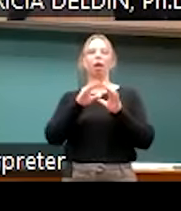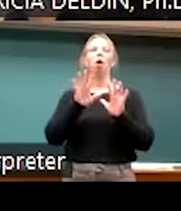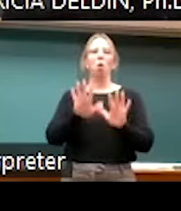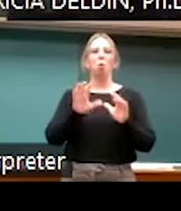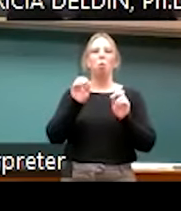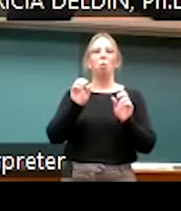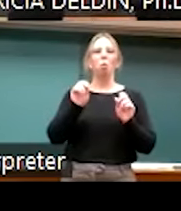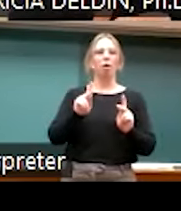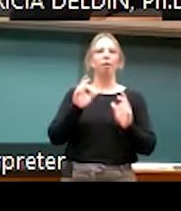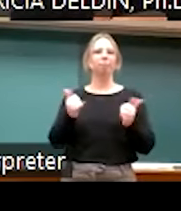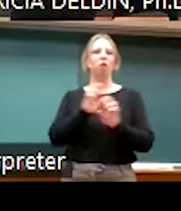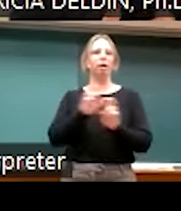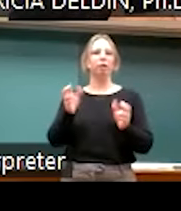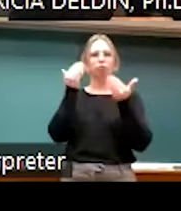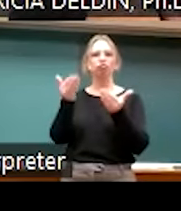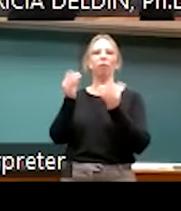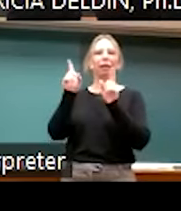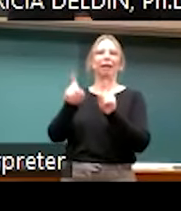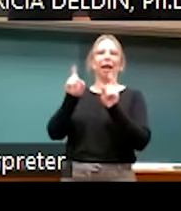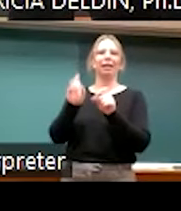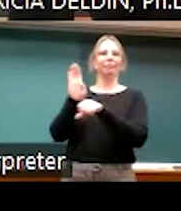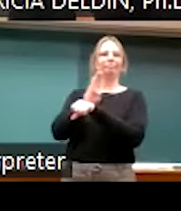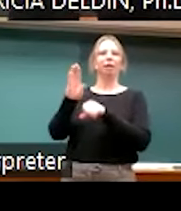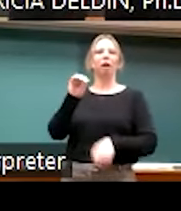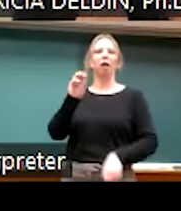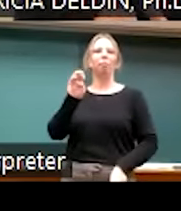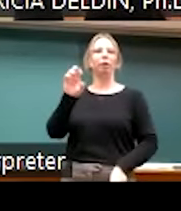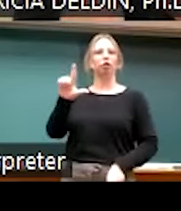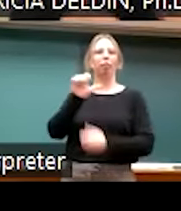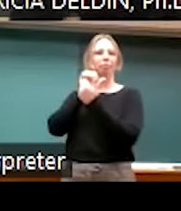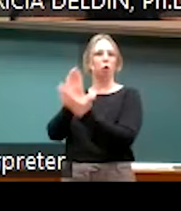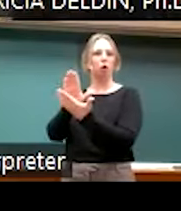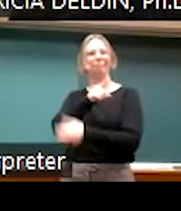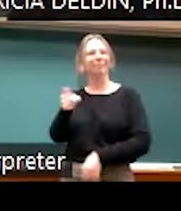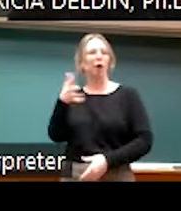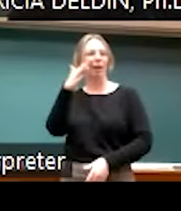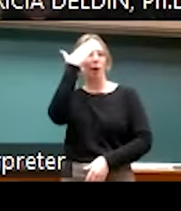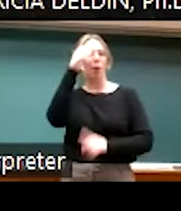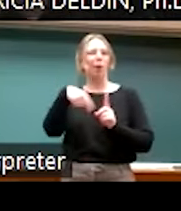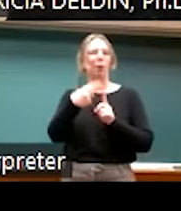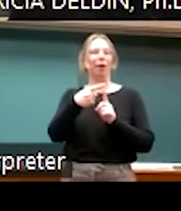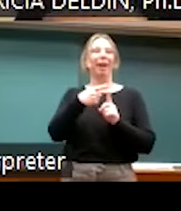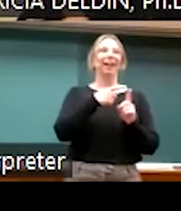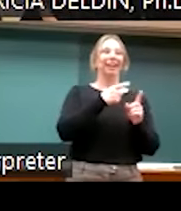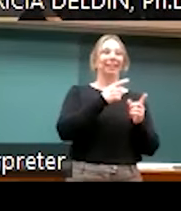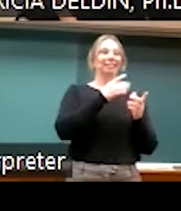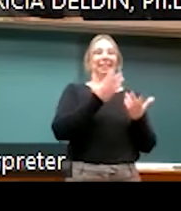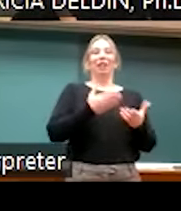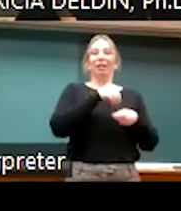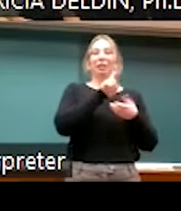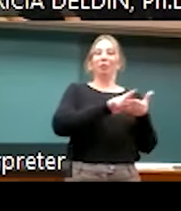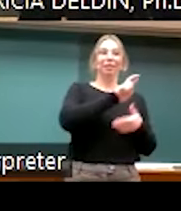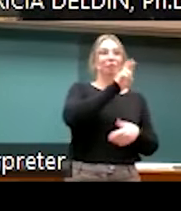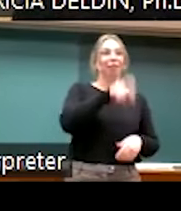test commercial model. Because you all probably know that once things leave the ivory tower of University of Rochester, University of